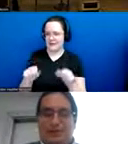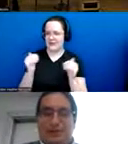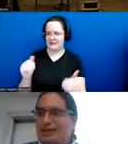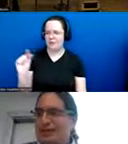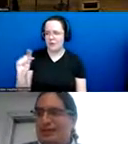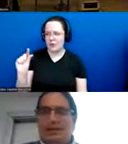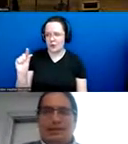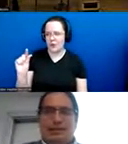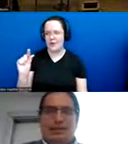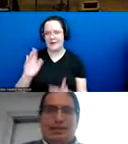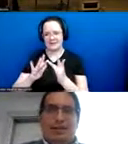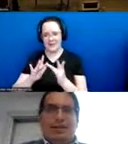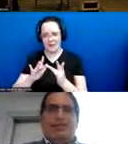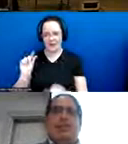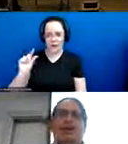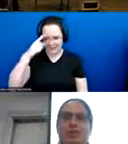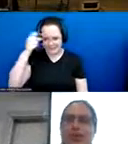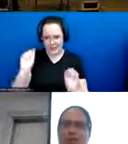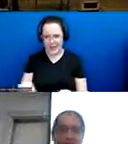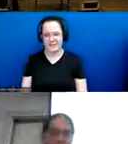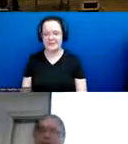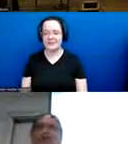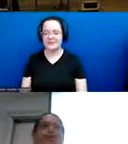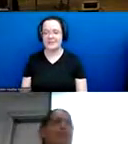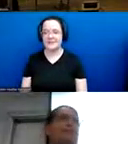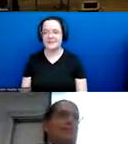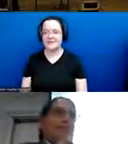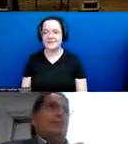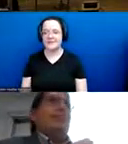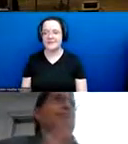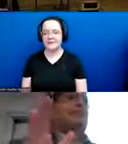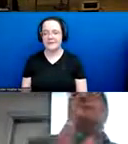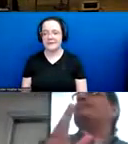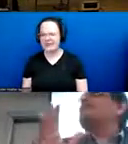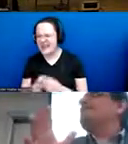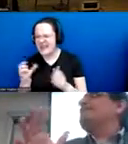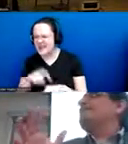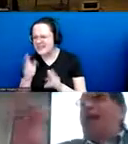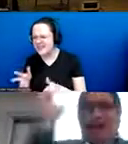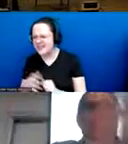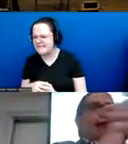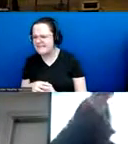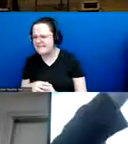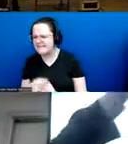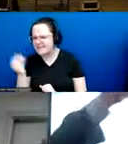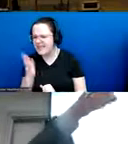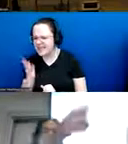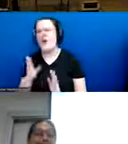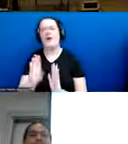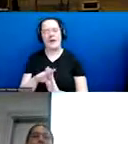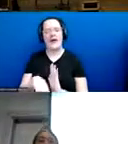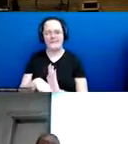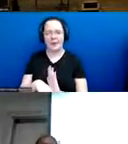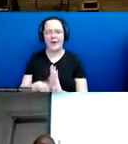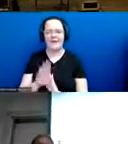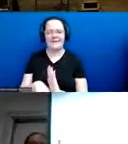memory. All right. So then, how much time do I have left? Just so I know. Half an hour. Half an hour. We're good.